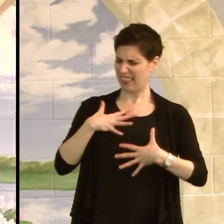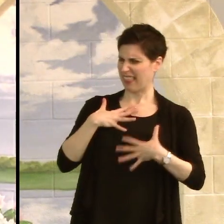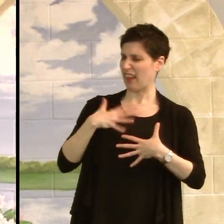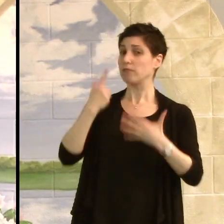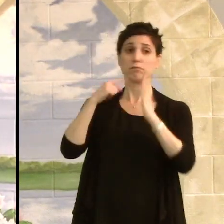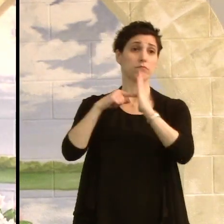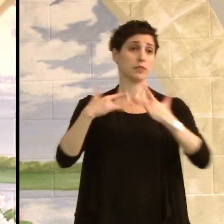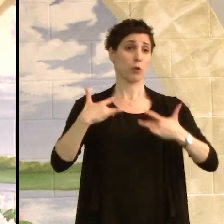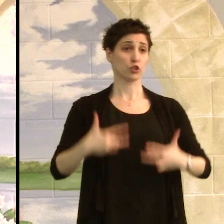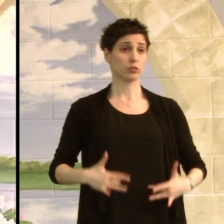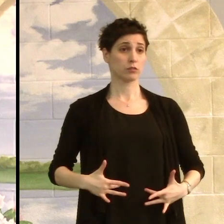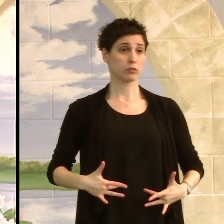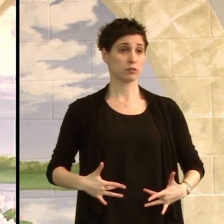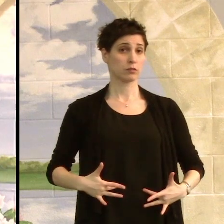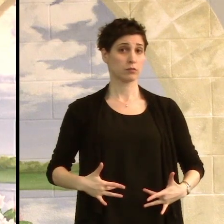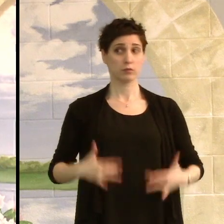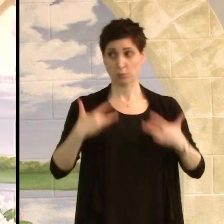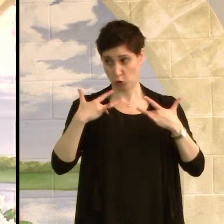Depression, for example,